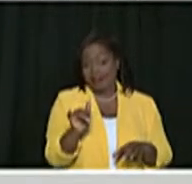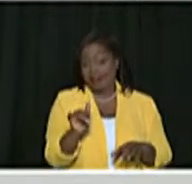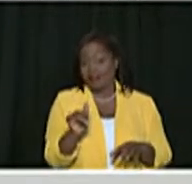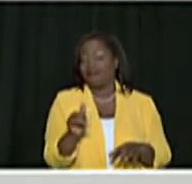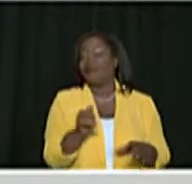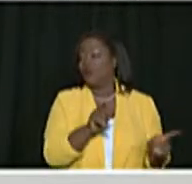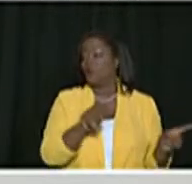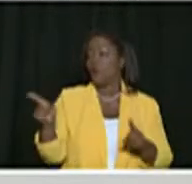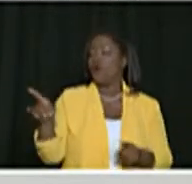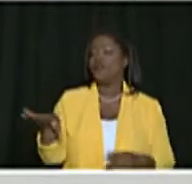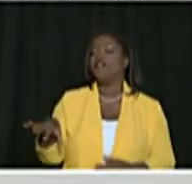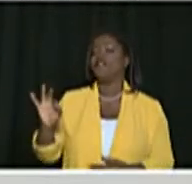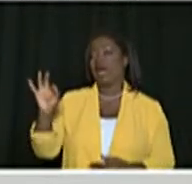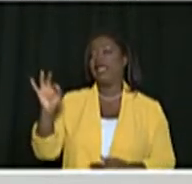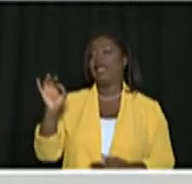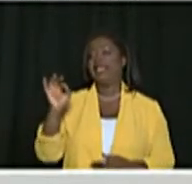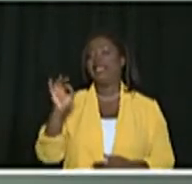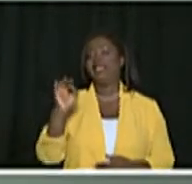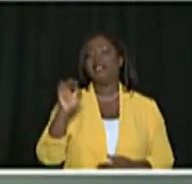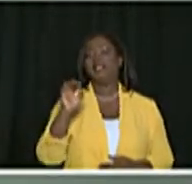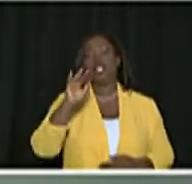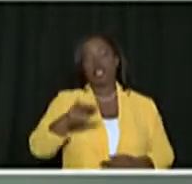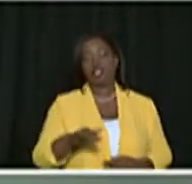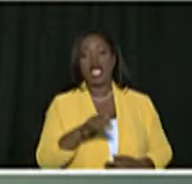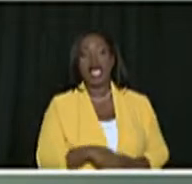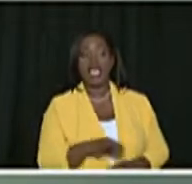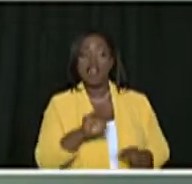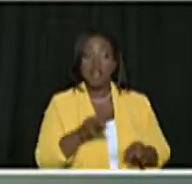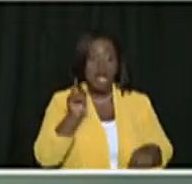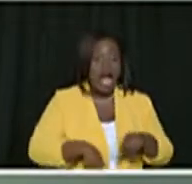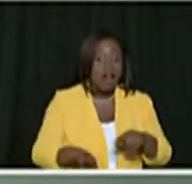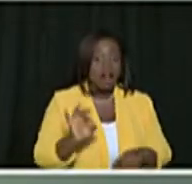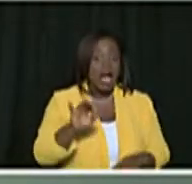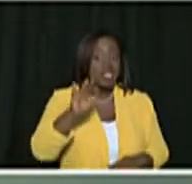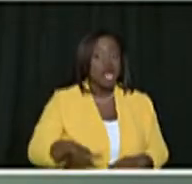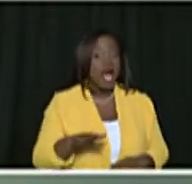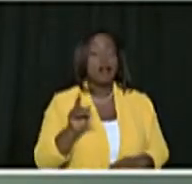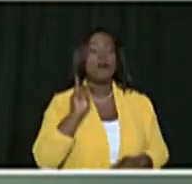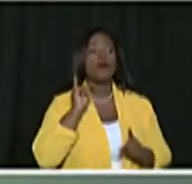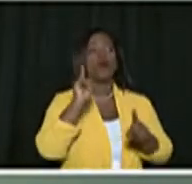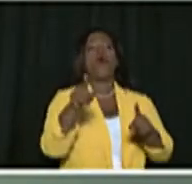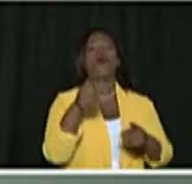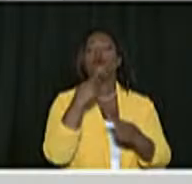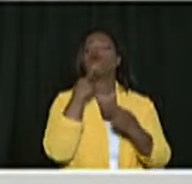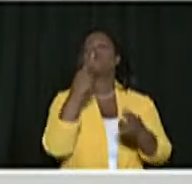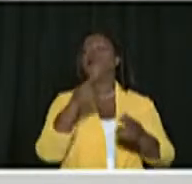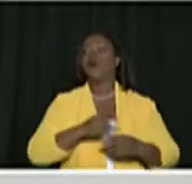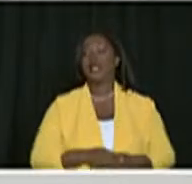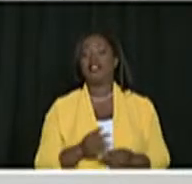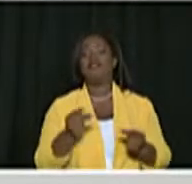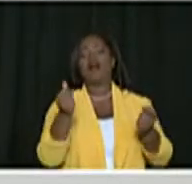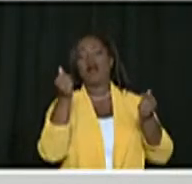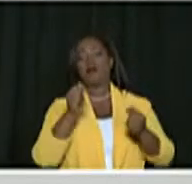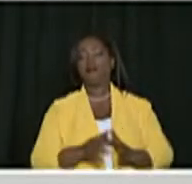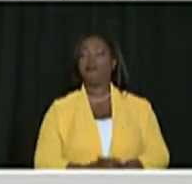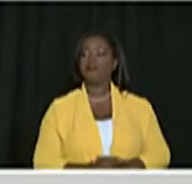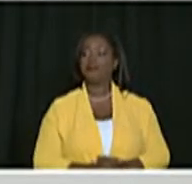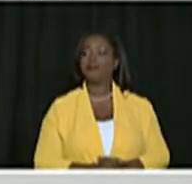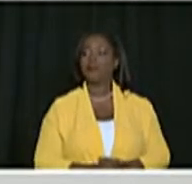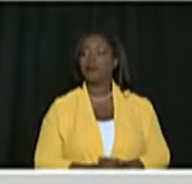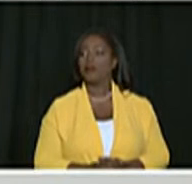don't wait, just report it once you can find where your child is, or you don't know where your child is. Thank you, Mr. Thompson. Speaking of